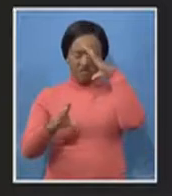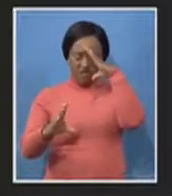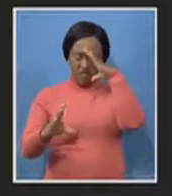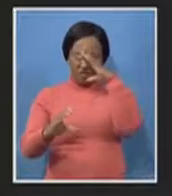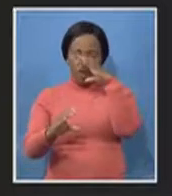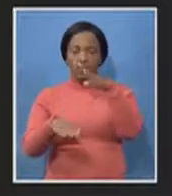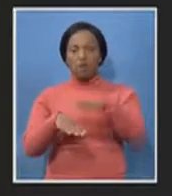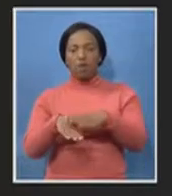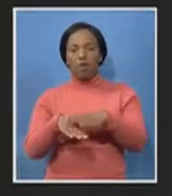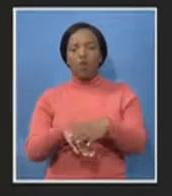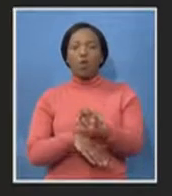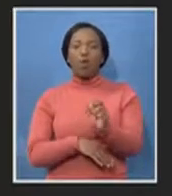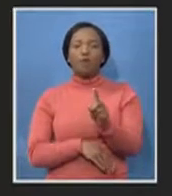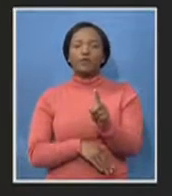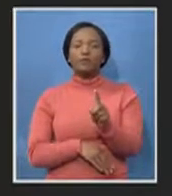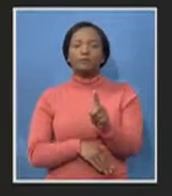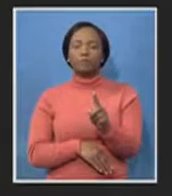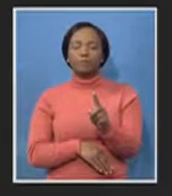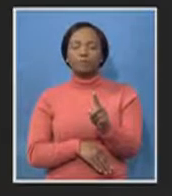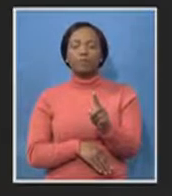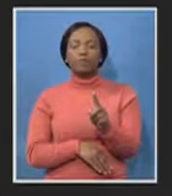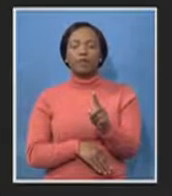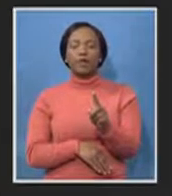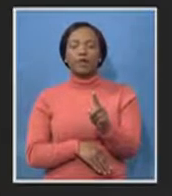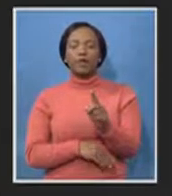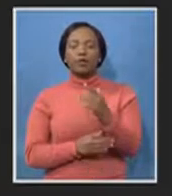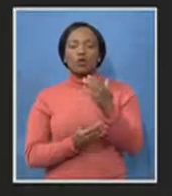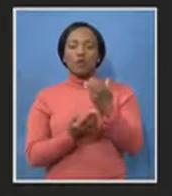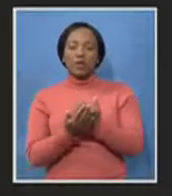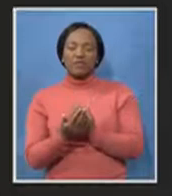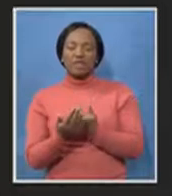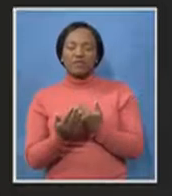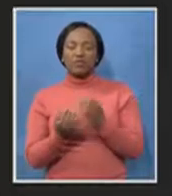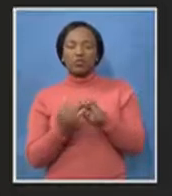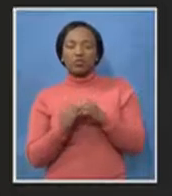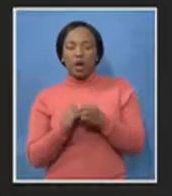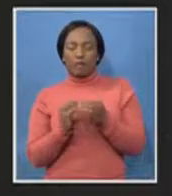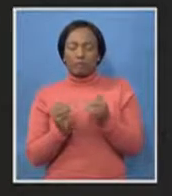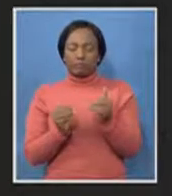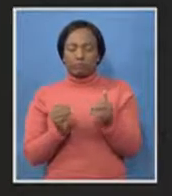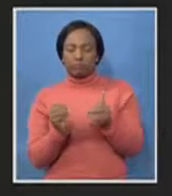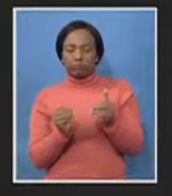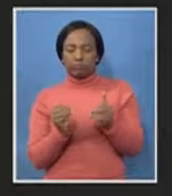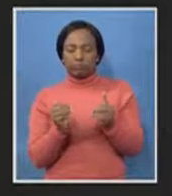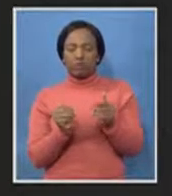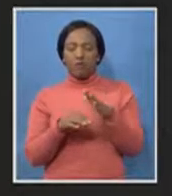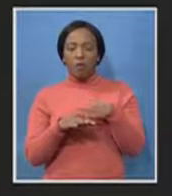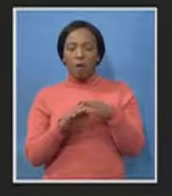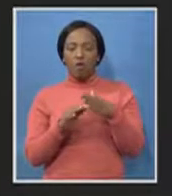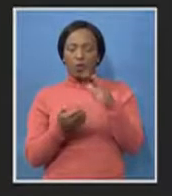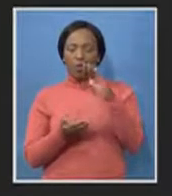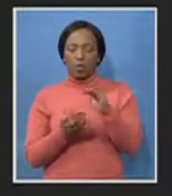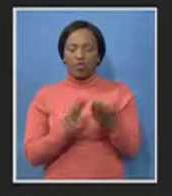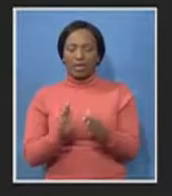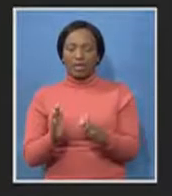preserve or to keep these low death rates as the epidemic starts moving through the rest of South Africa, and we hope